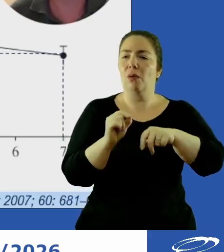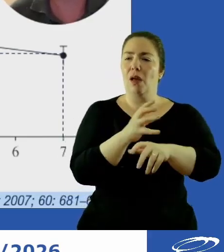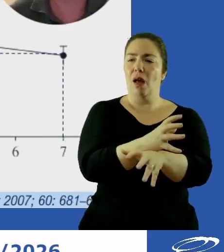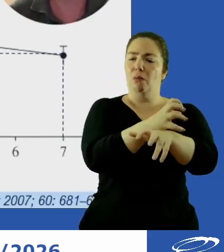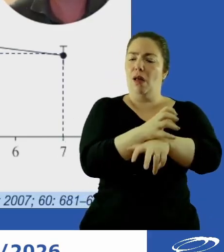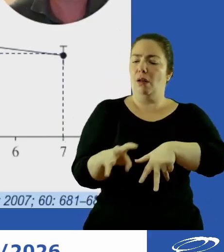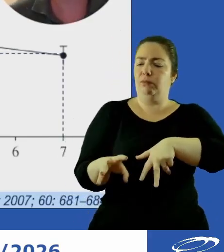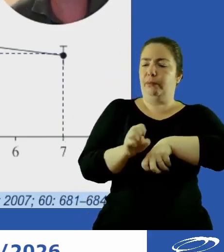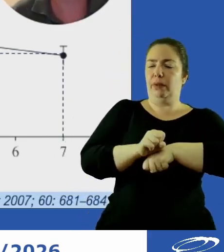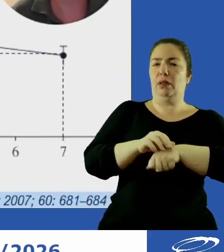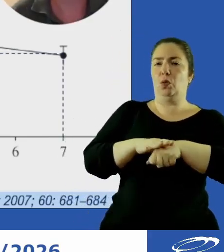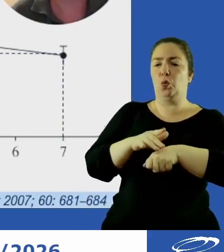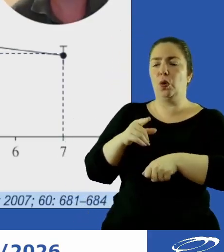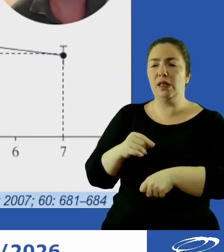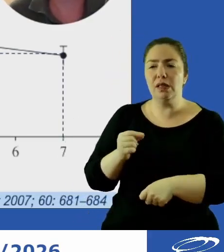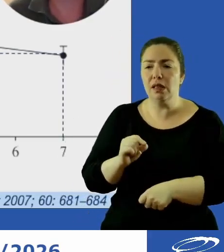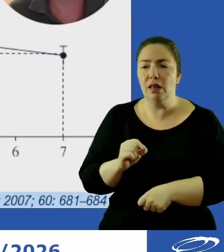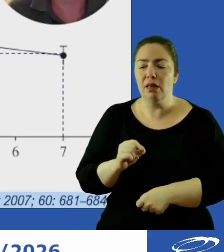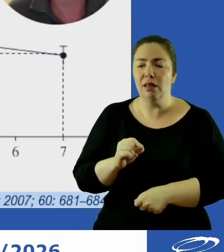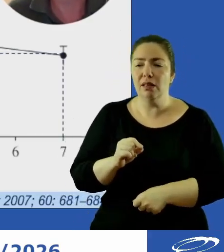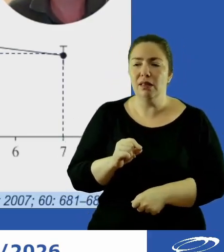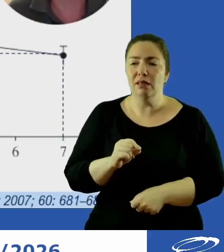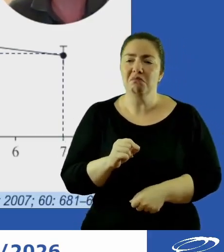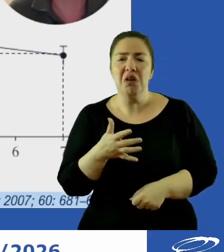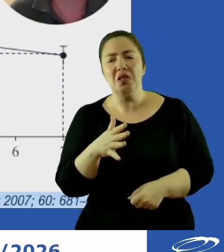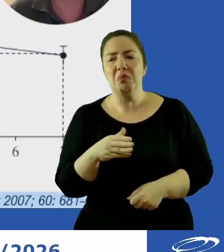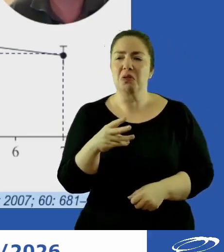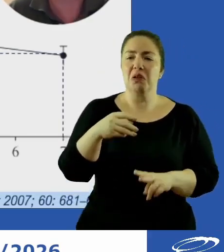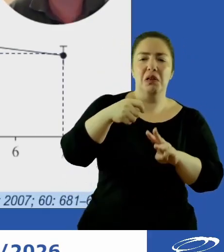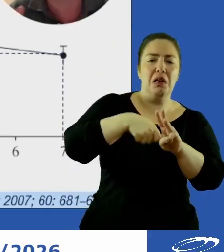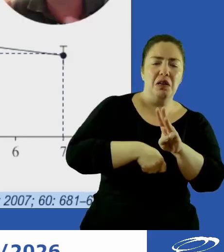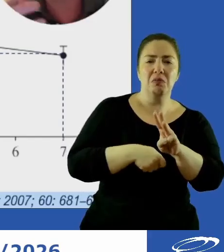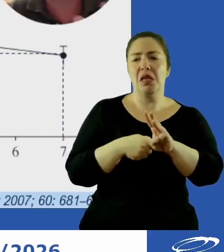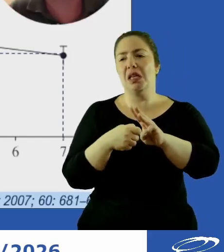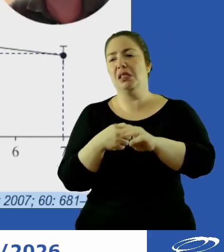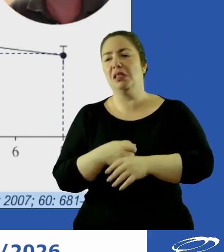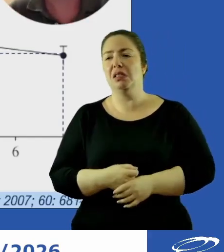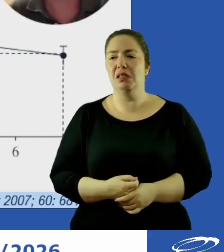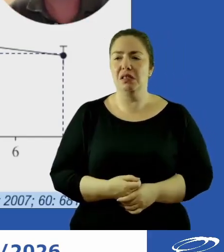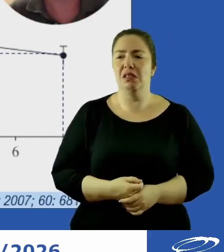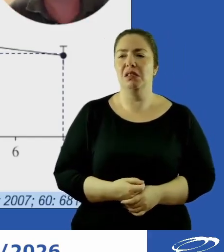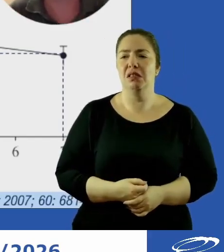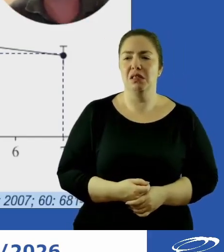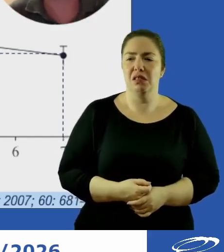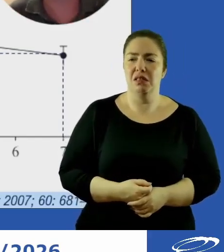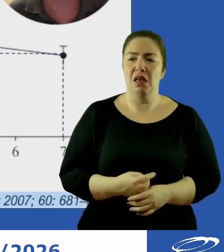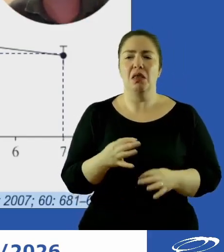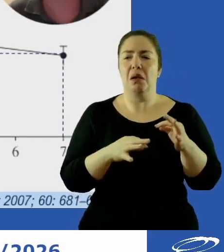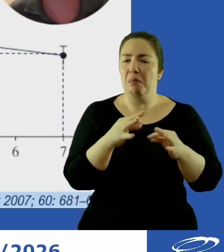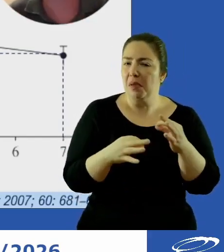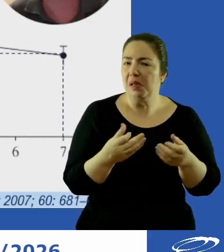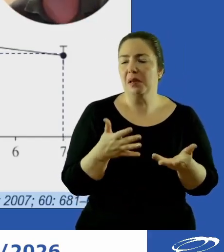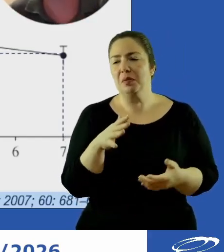infections that require about 3 months of treatment. And it's not so clear how to administer these new